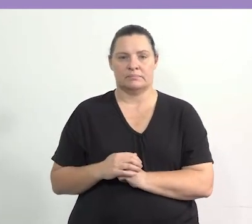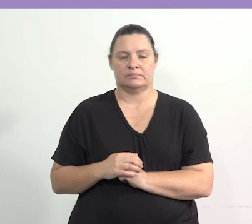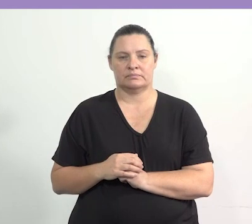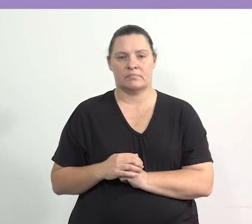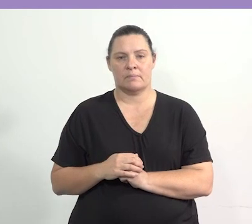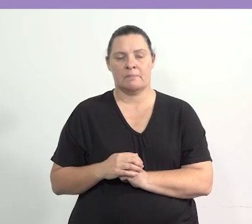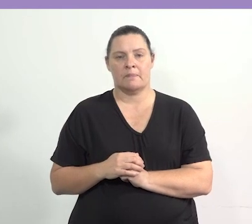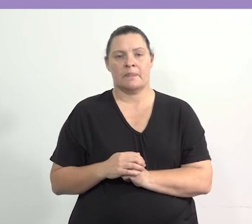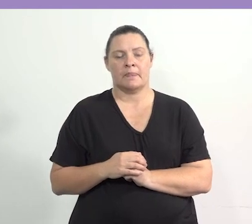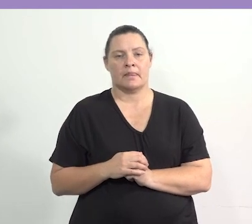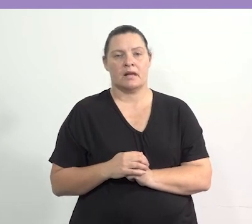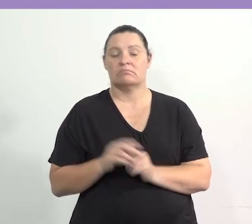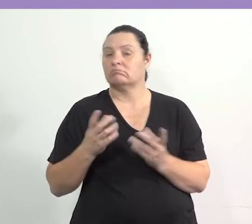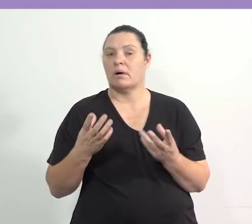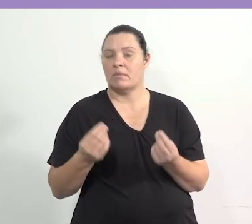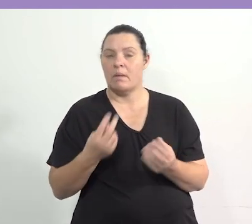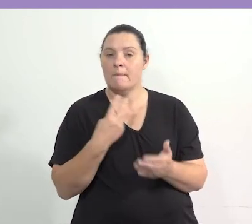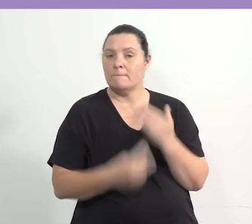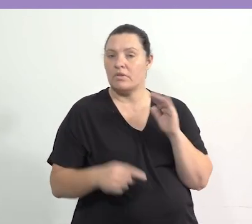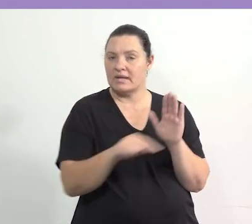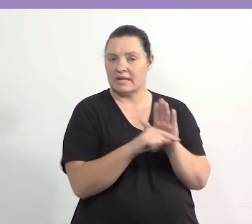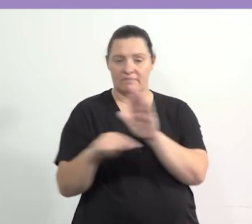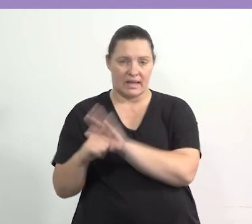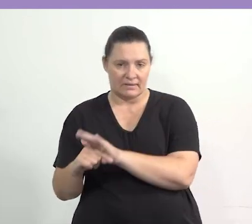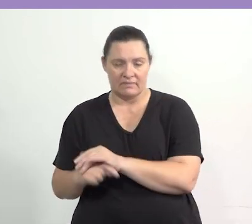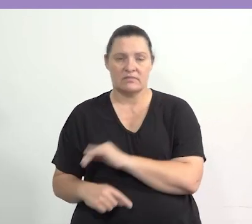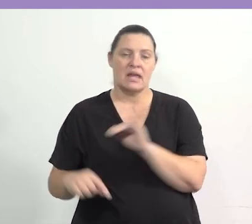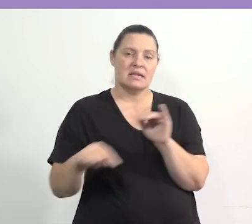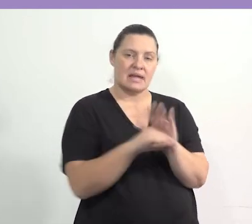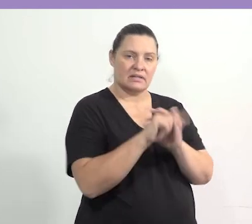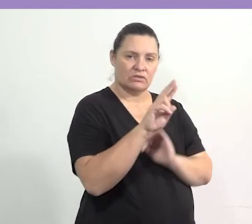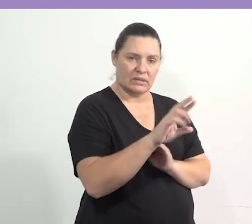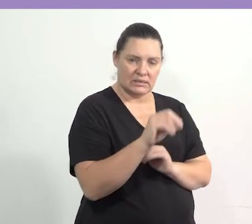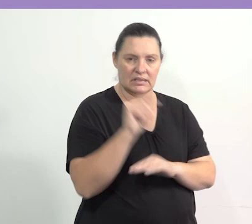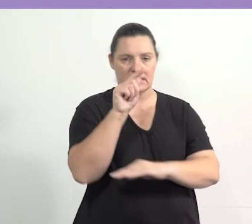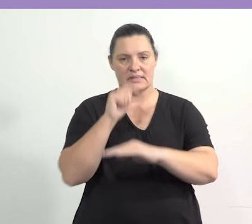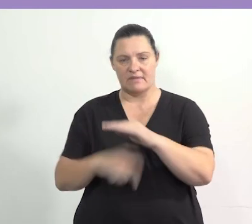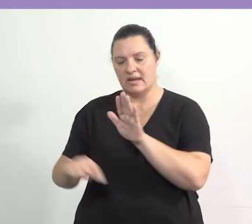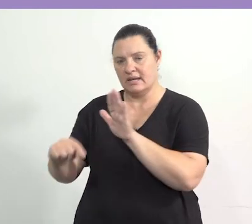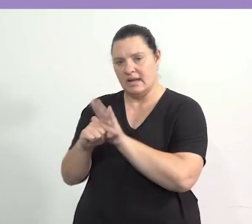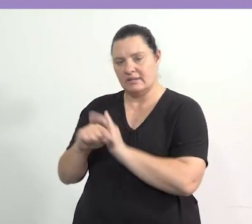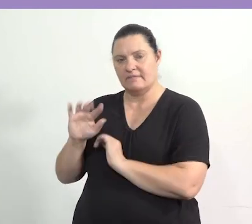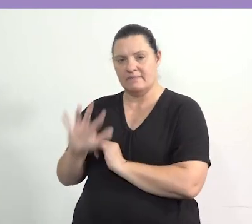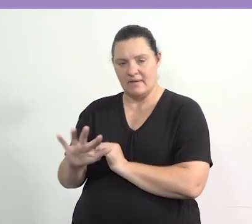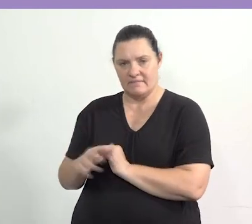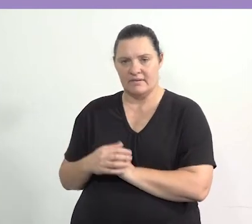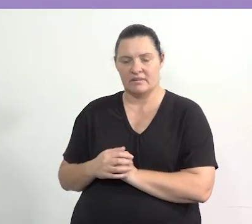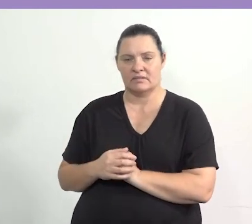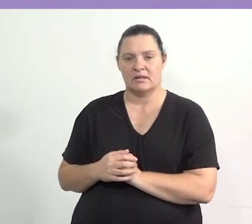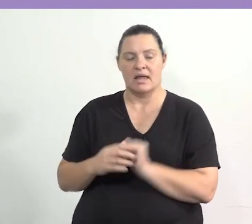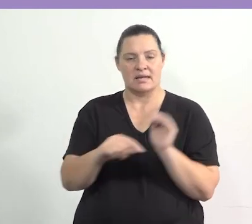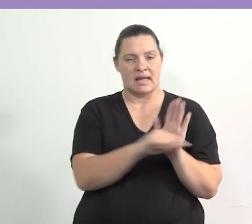4. What about if those numbers are both negative? So I have a negative 20 divided by a negative